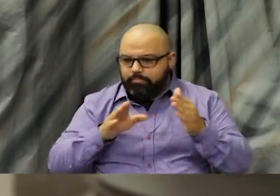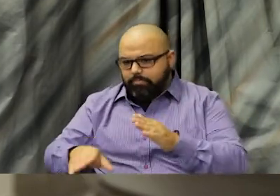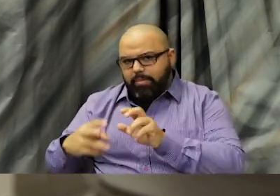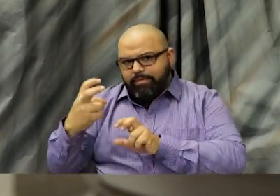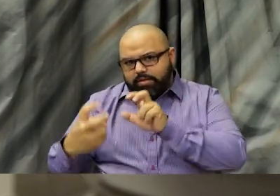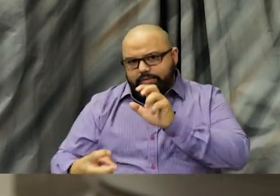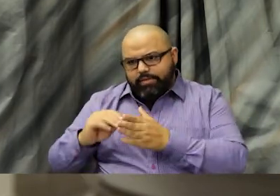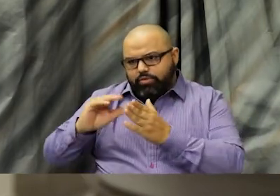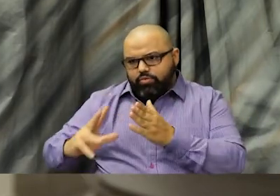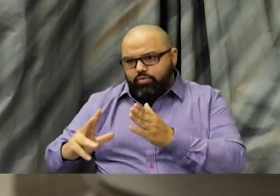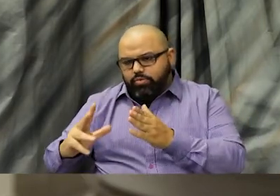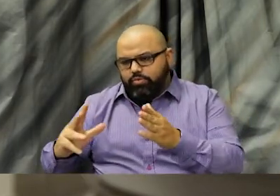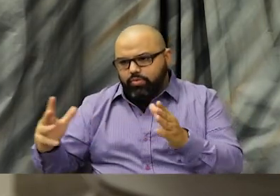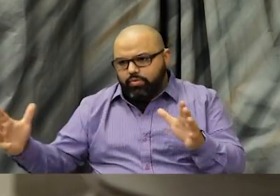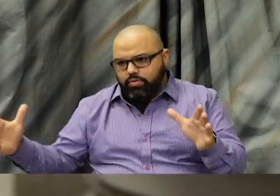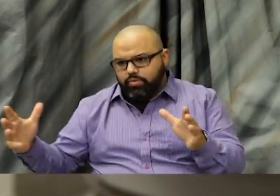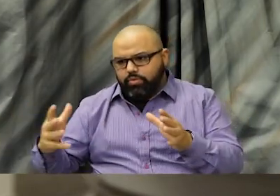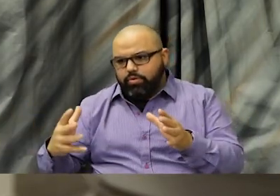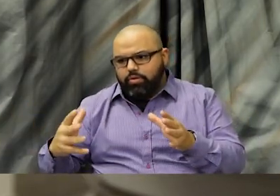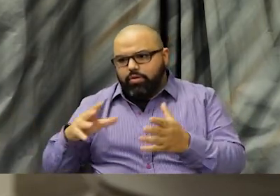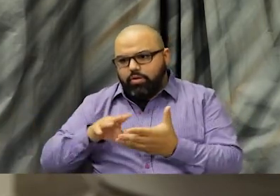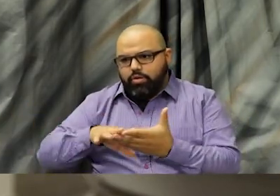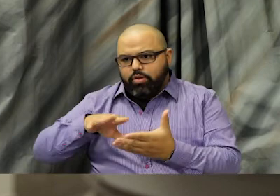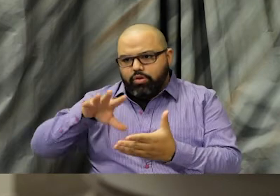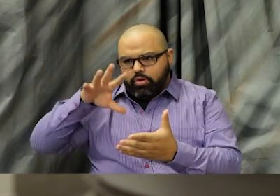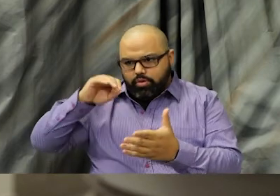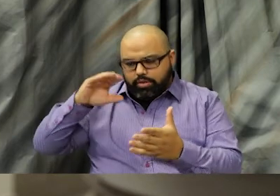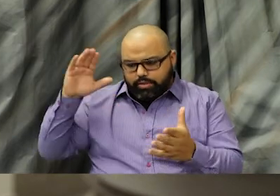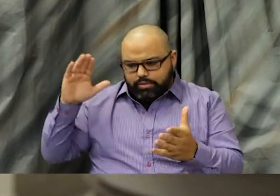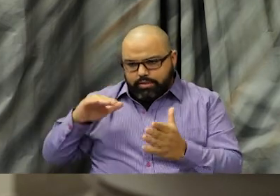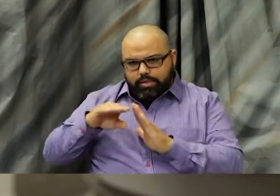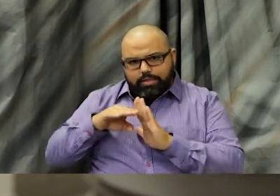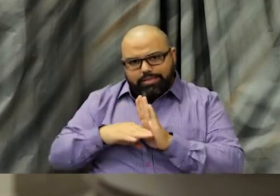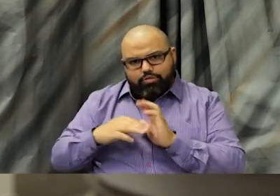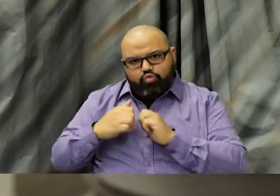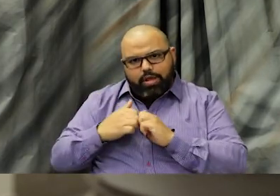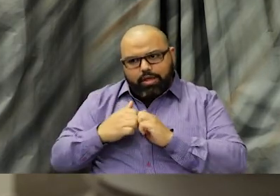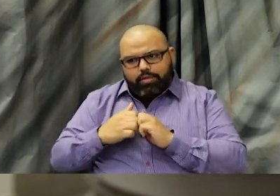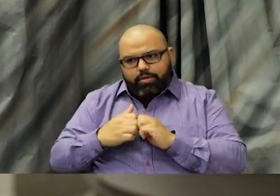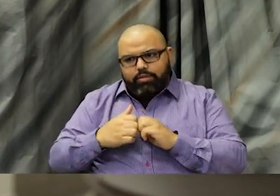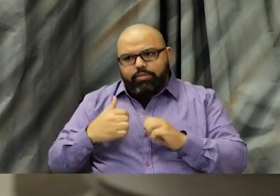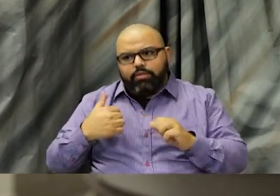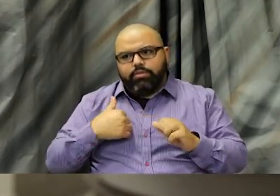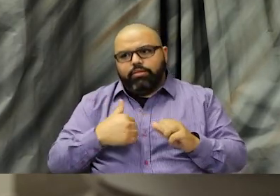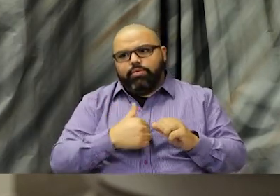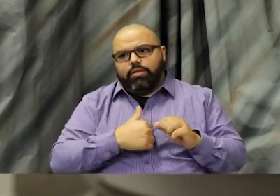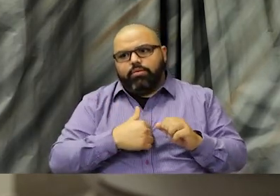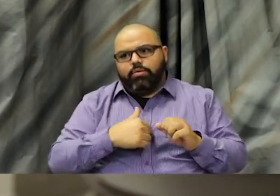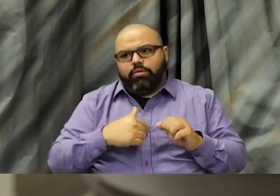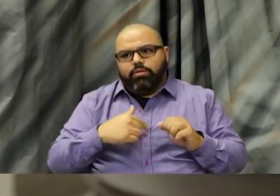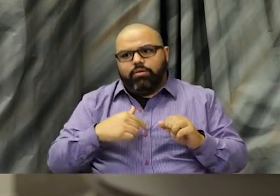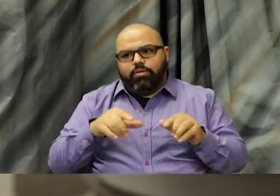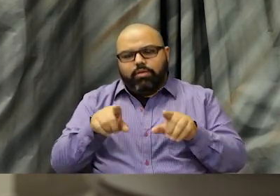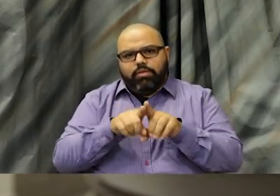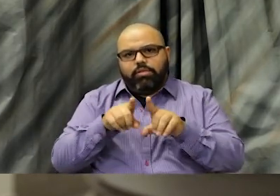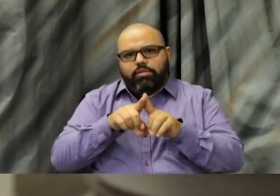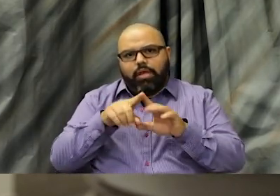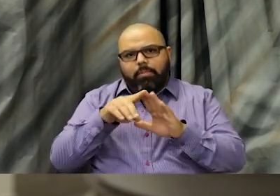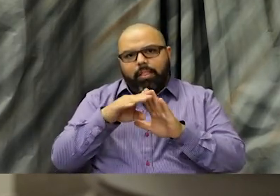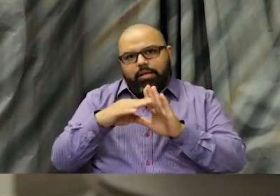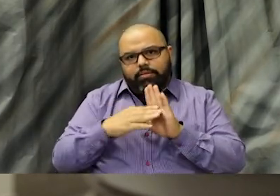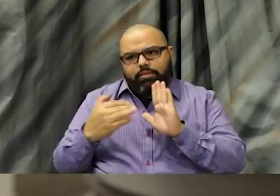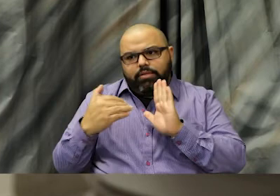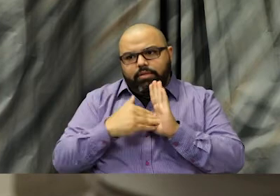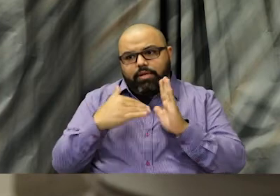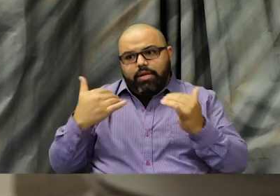my face-to-face students so that they could come back to learning this mini lesson together. So then we would go over the same lesson